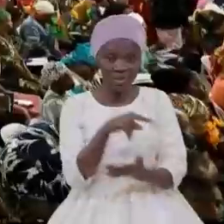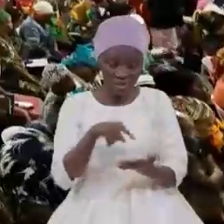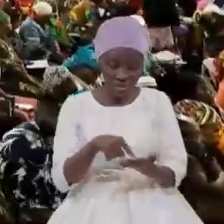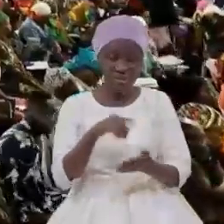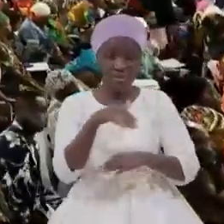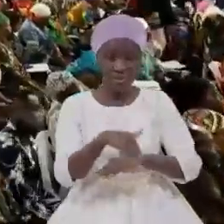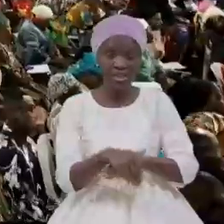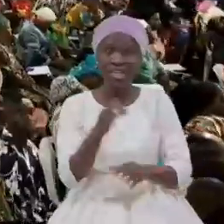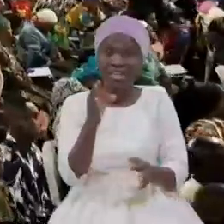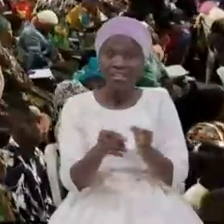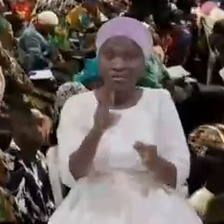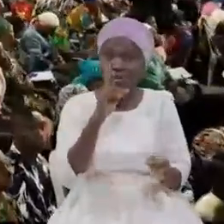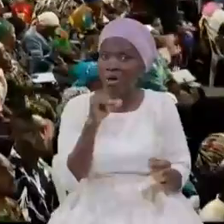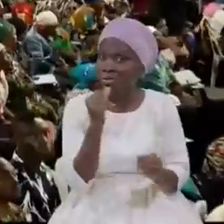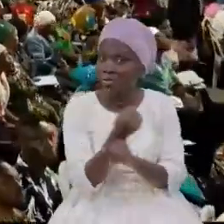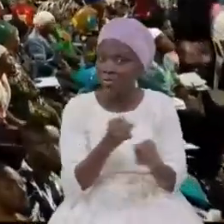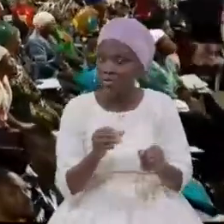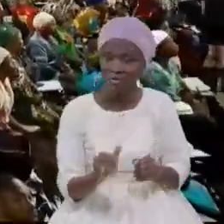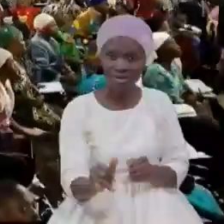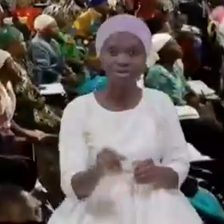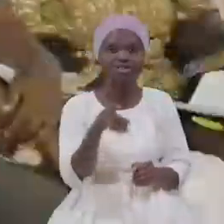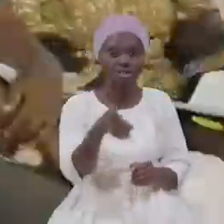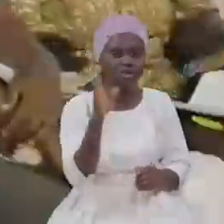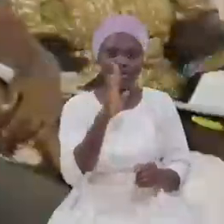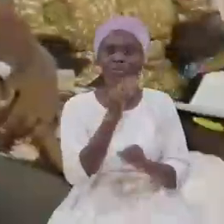not saved yet, you are going to be saved.